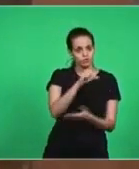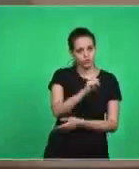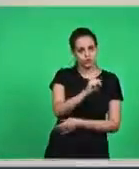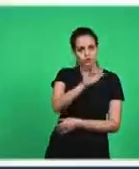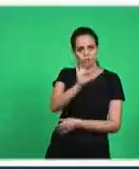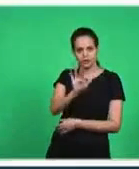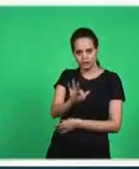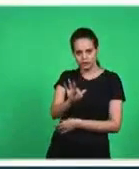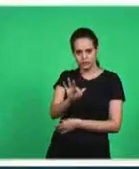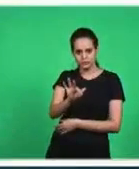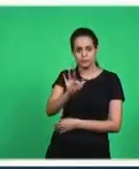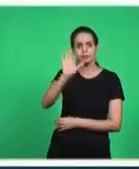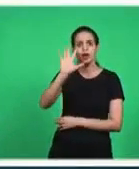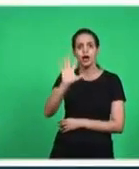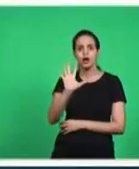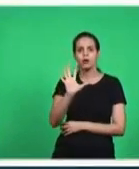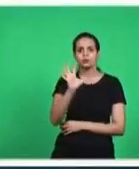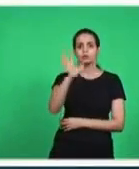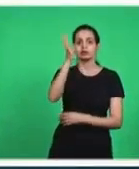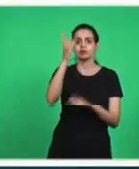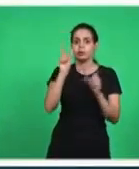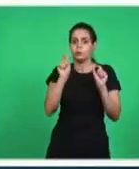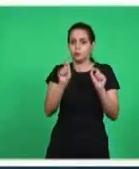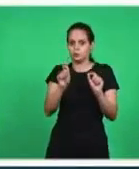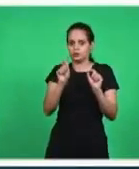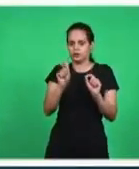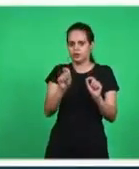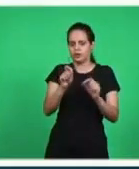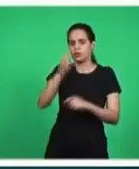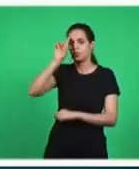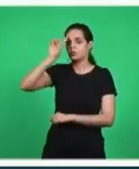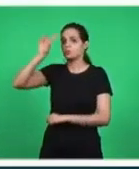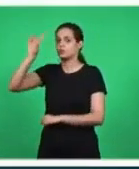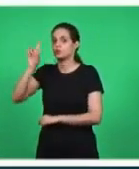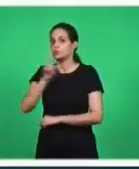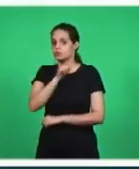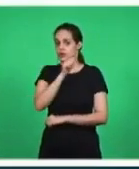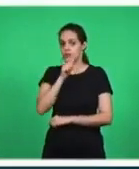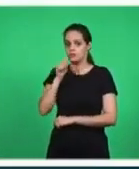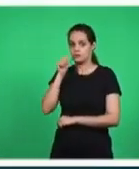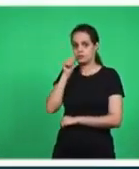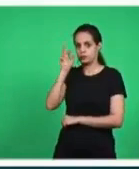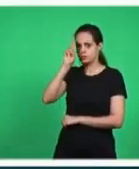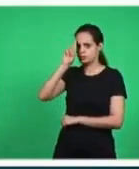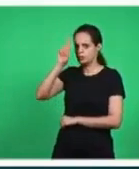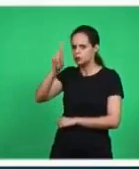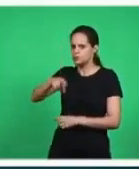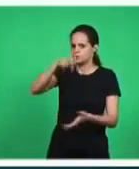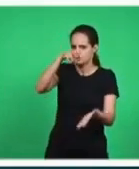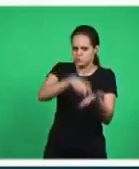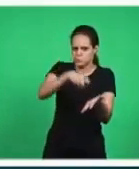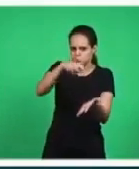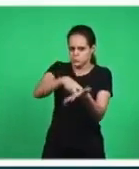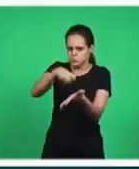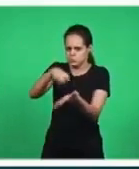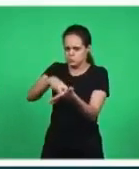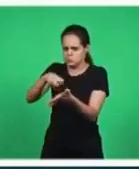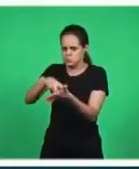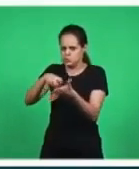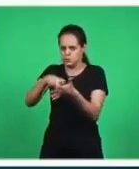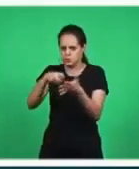And it shall be in the day of this Lord's sacrifice that I will punish the princes and the